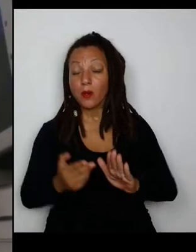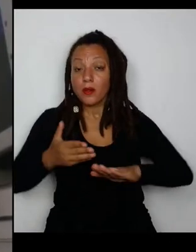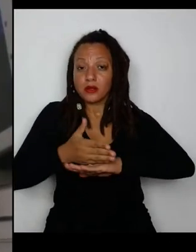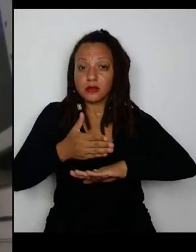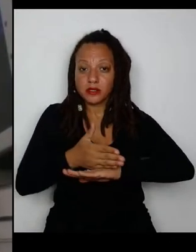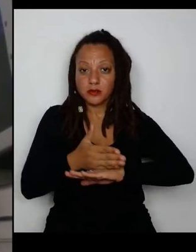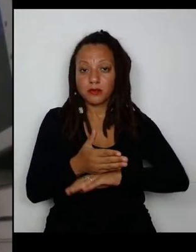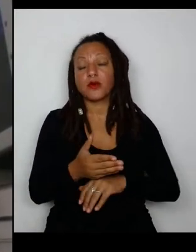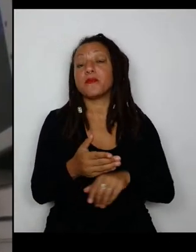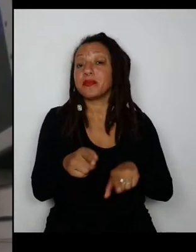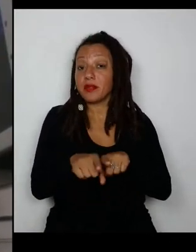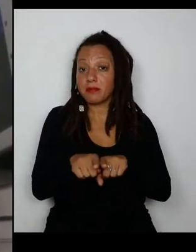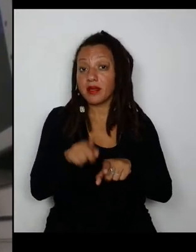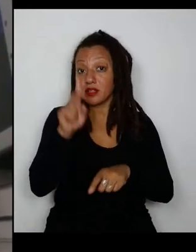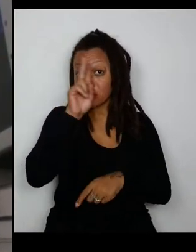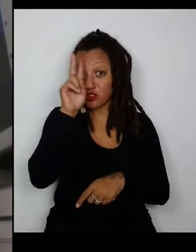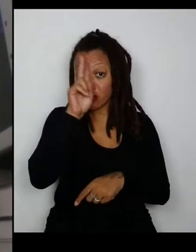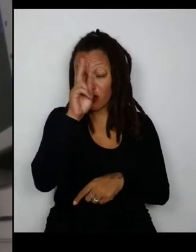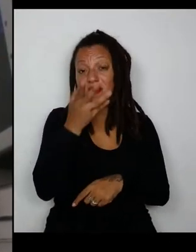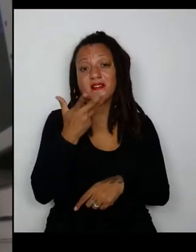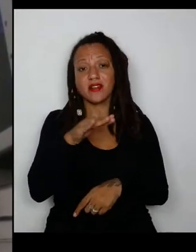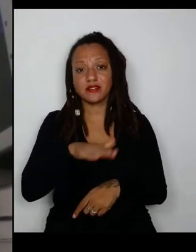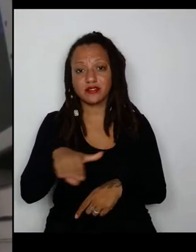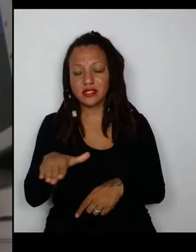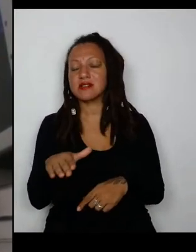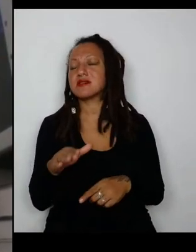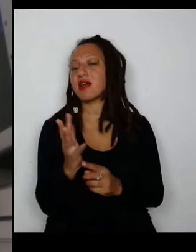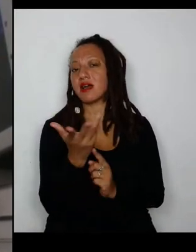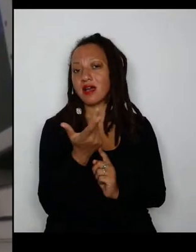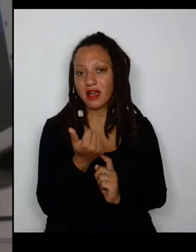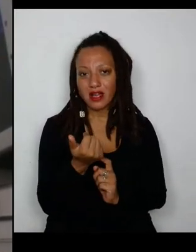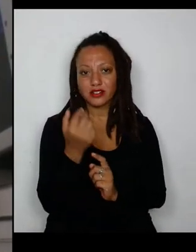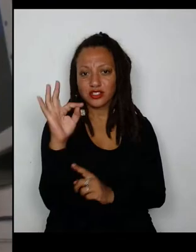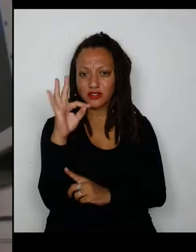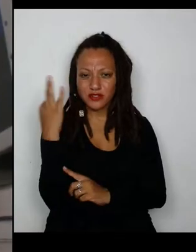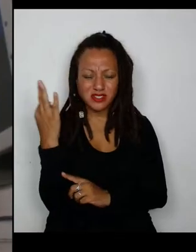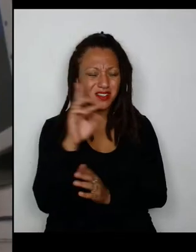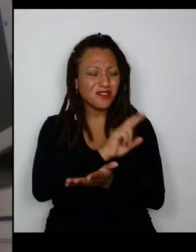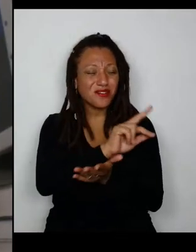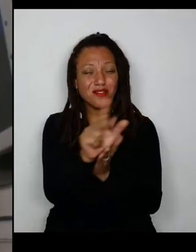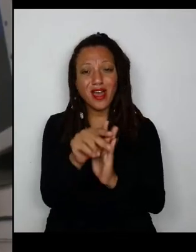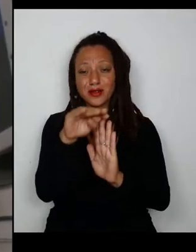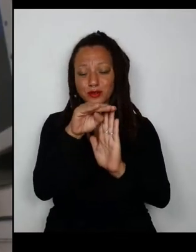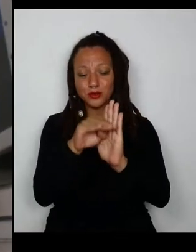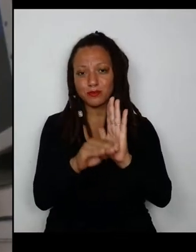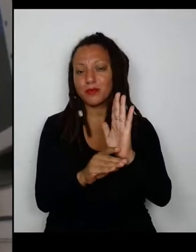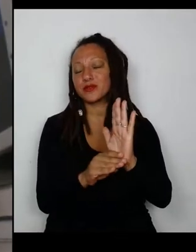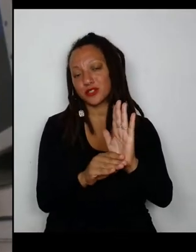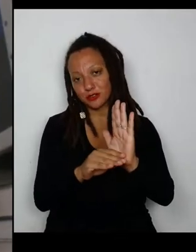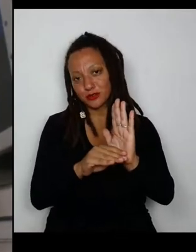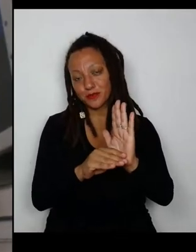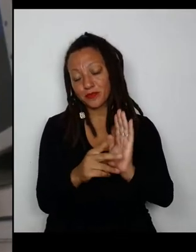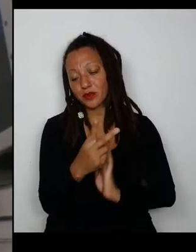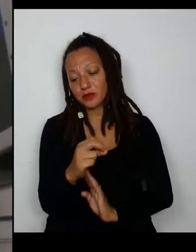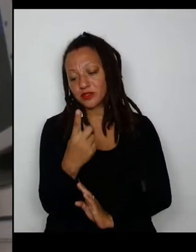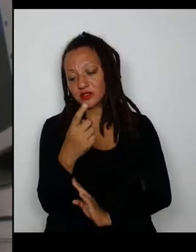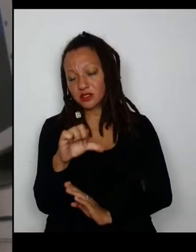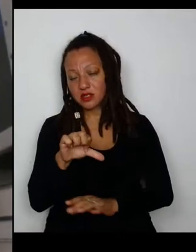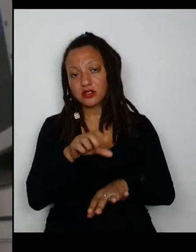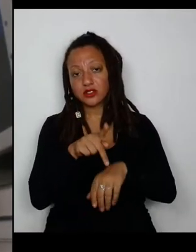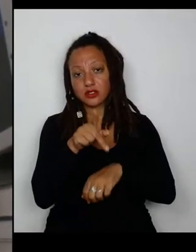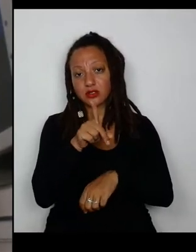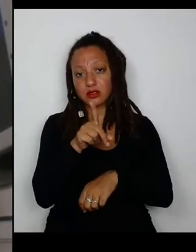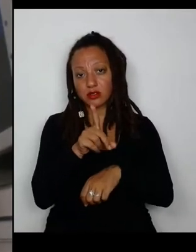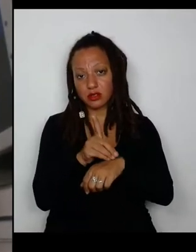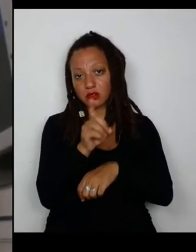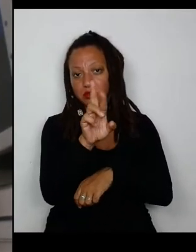everyday life painting and resistance and stories of childhood among other projects in 2017 he finished his